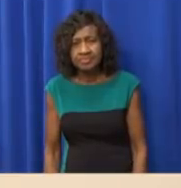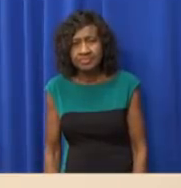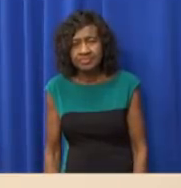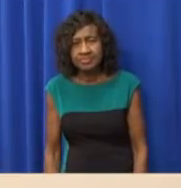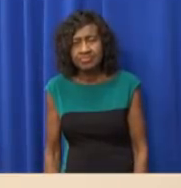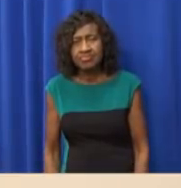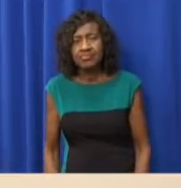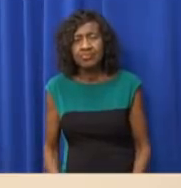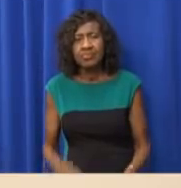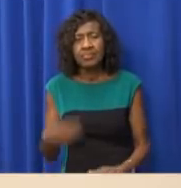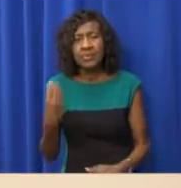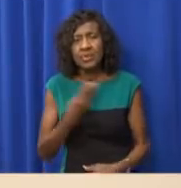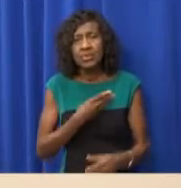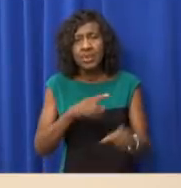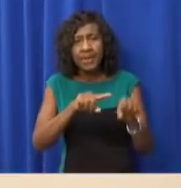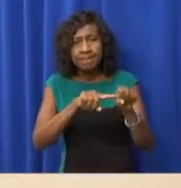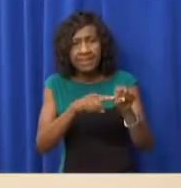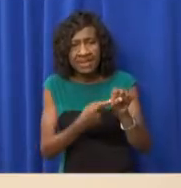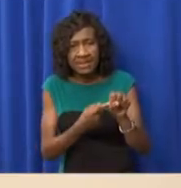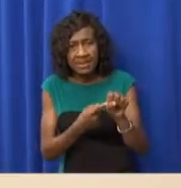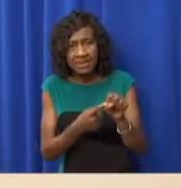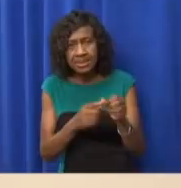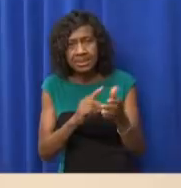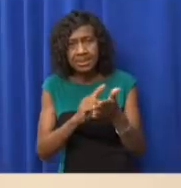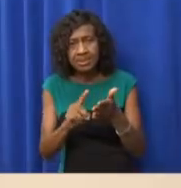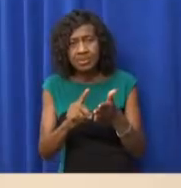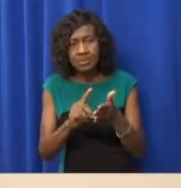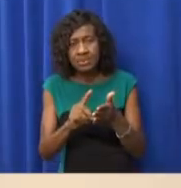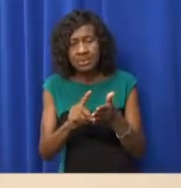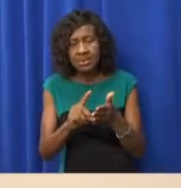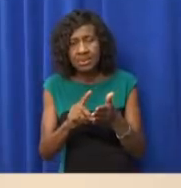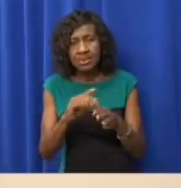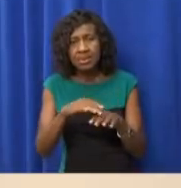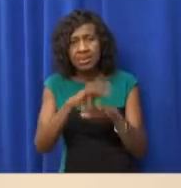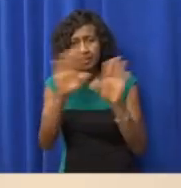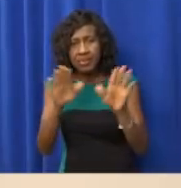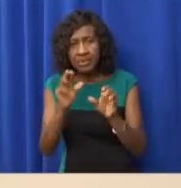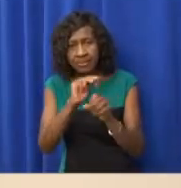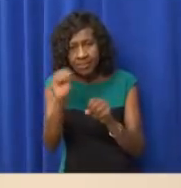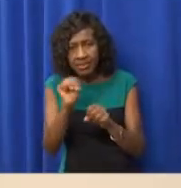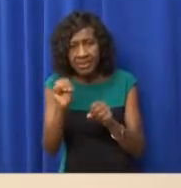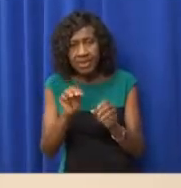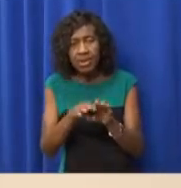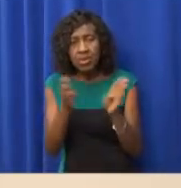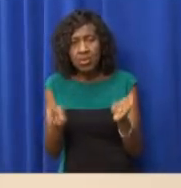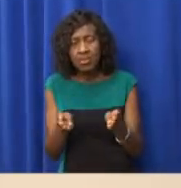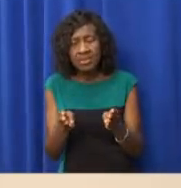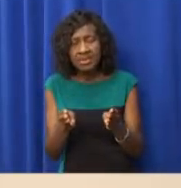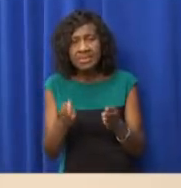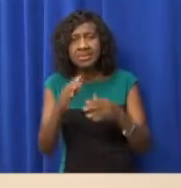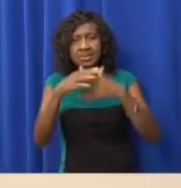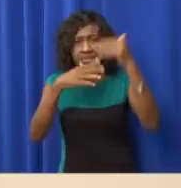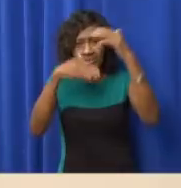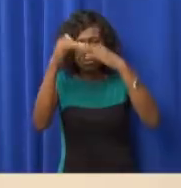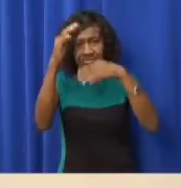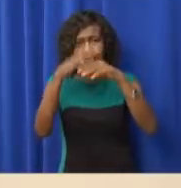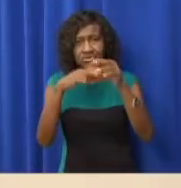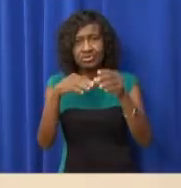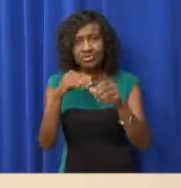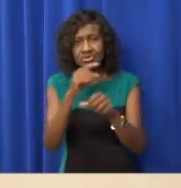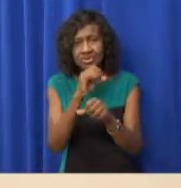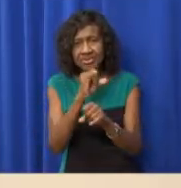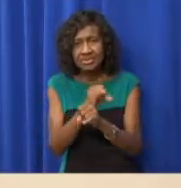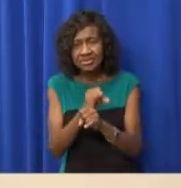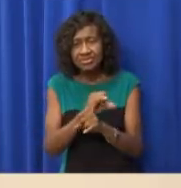We began this week on Monday by reopening more sectors of our economy. The remainder of the construction industry,